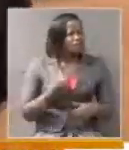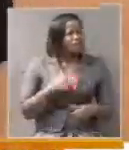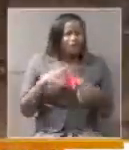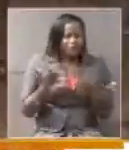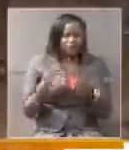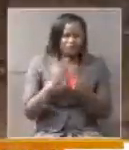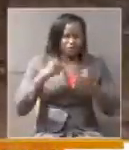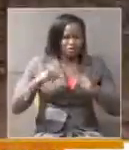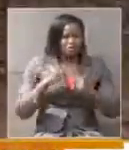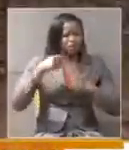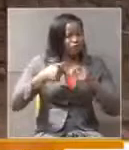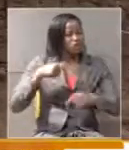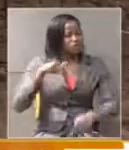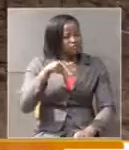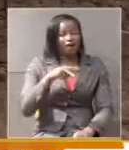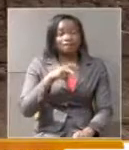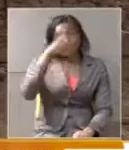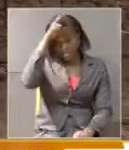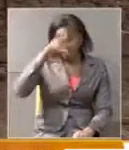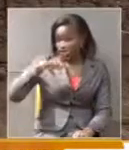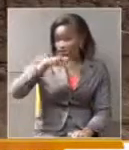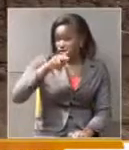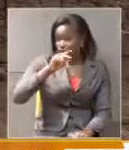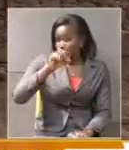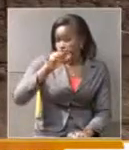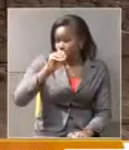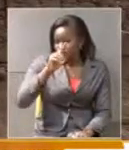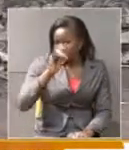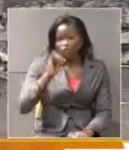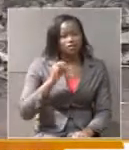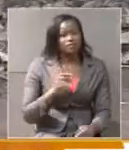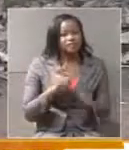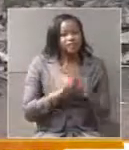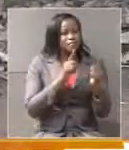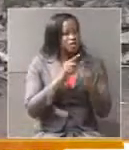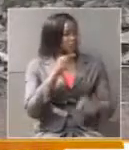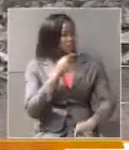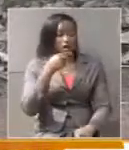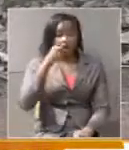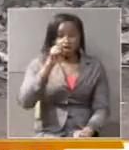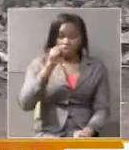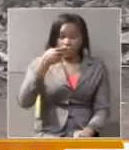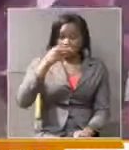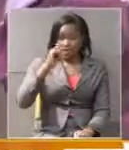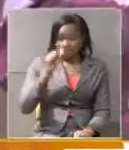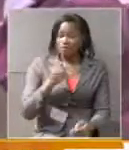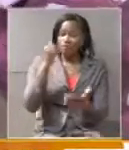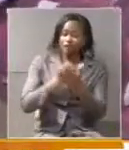we were at Ibuwege village in Kisozi sub-county, finding Namsisita here, peeling potatoes.